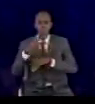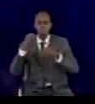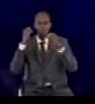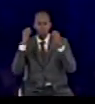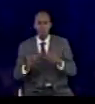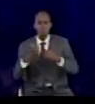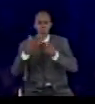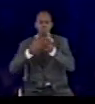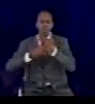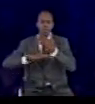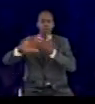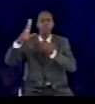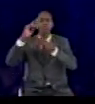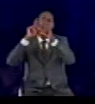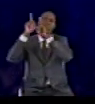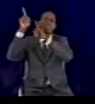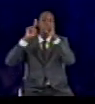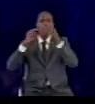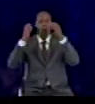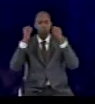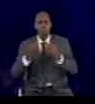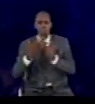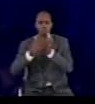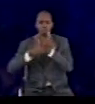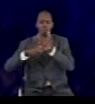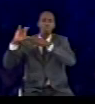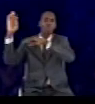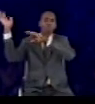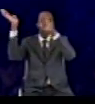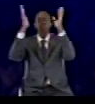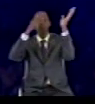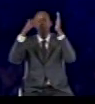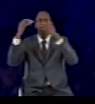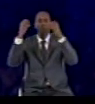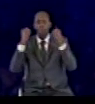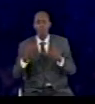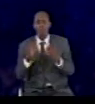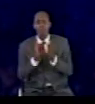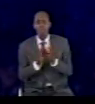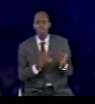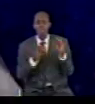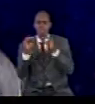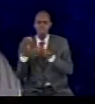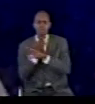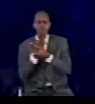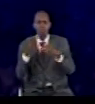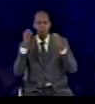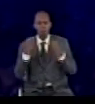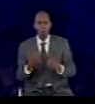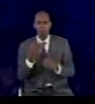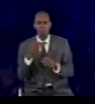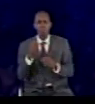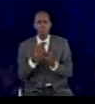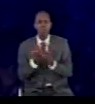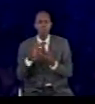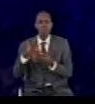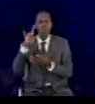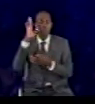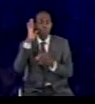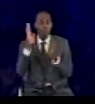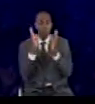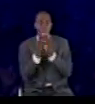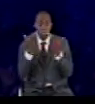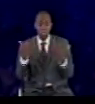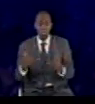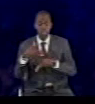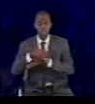stars power beyond the skies power that sets free the power of the holy ghost so you are going to pray tonight that the lord will